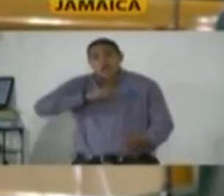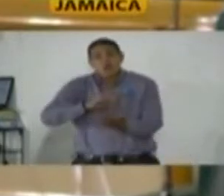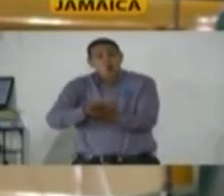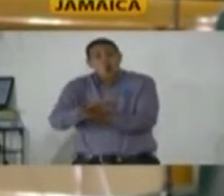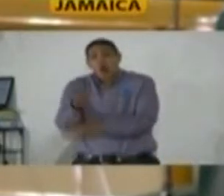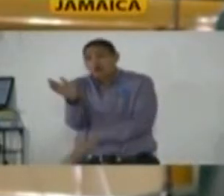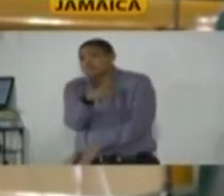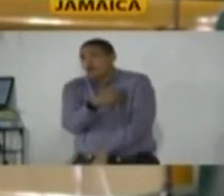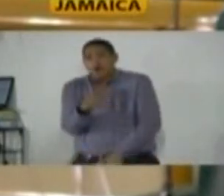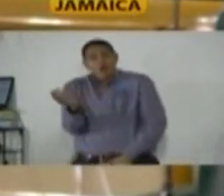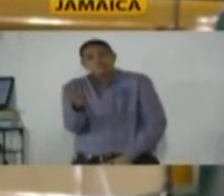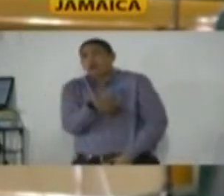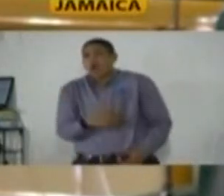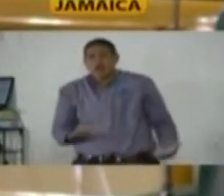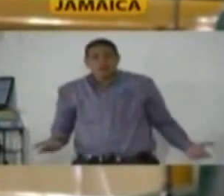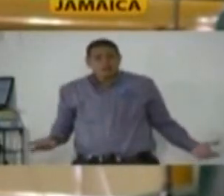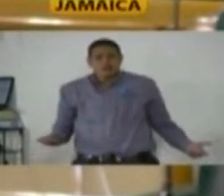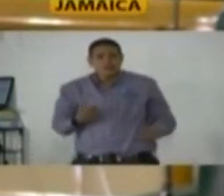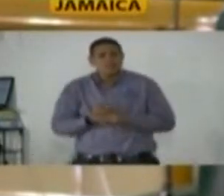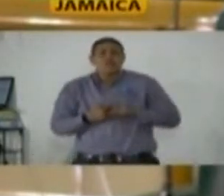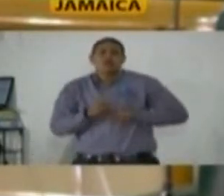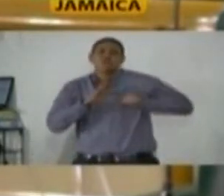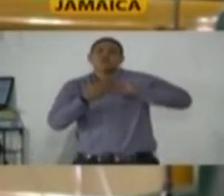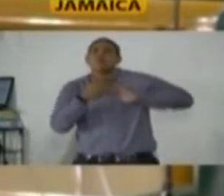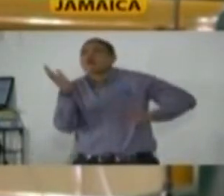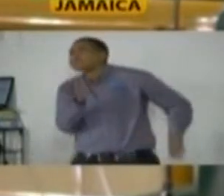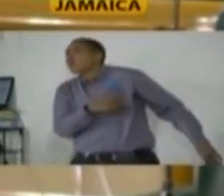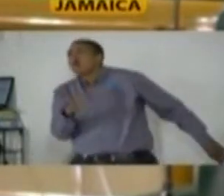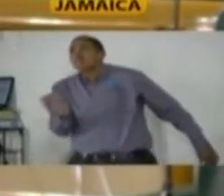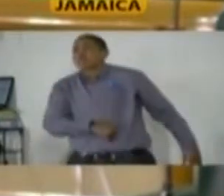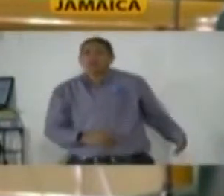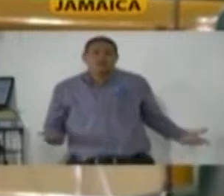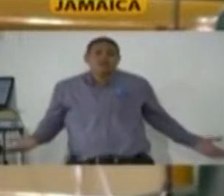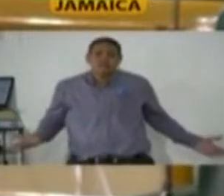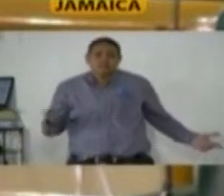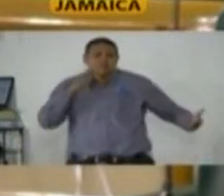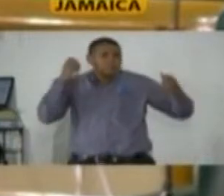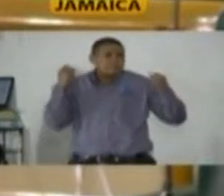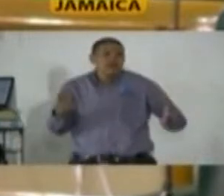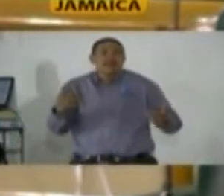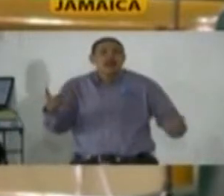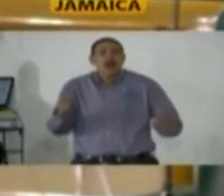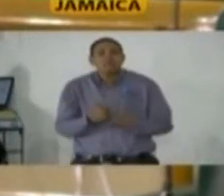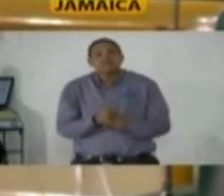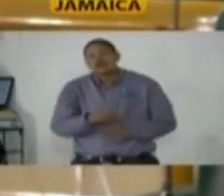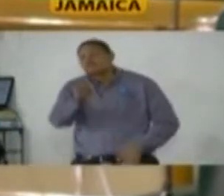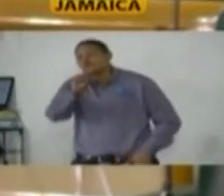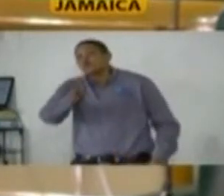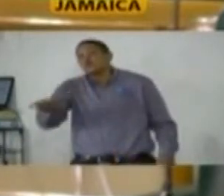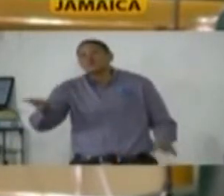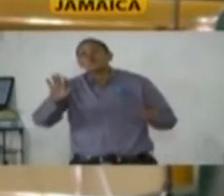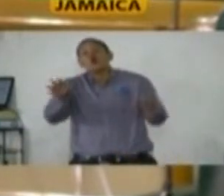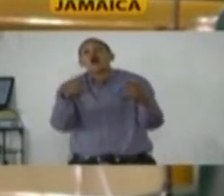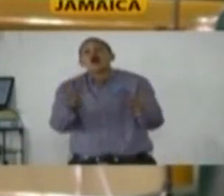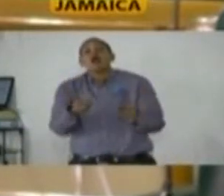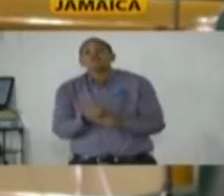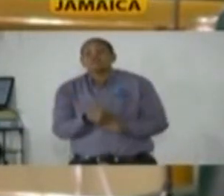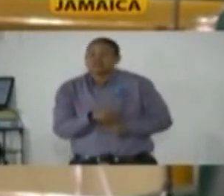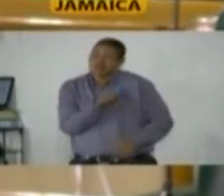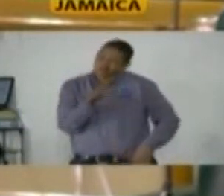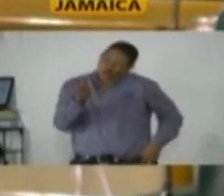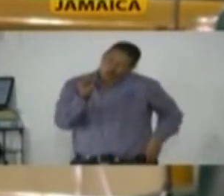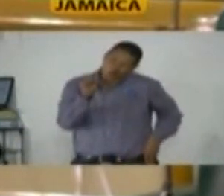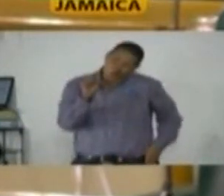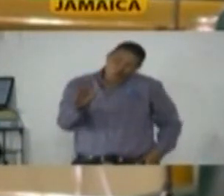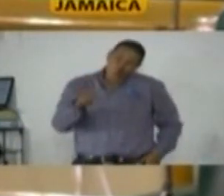basis. Jamaica's absentee rate is above the world's average. In 2022 into